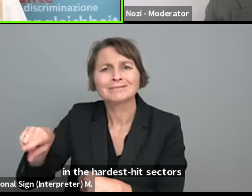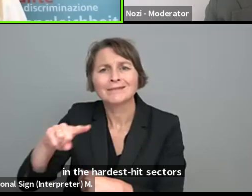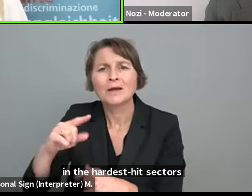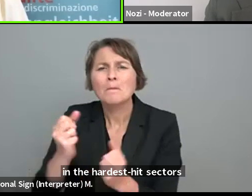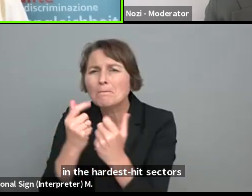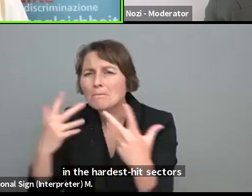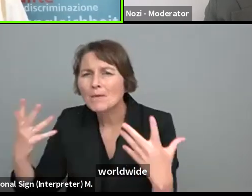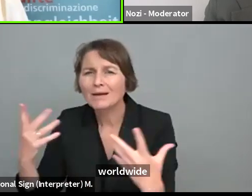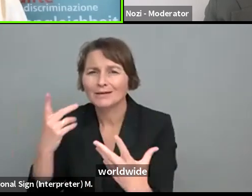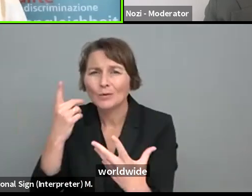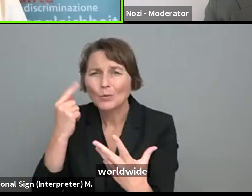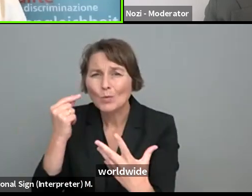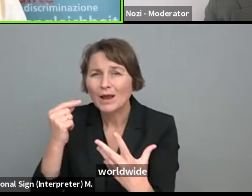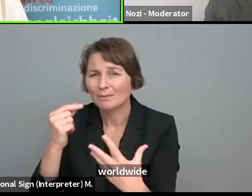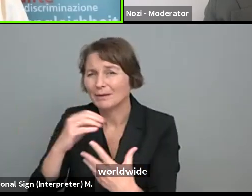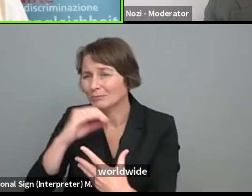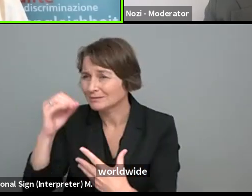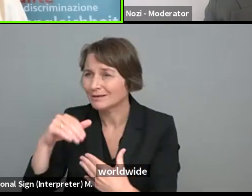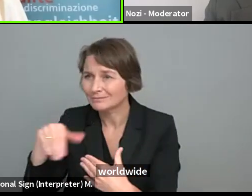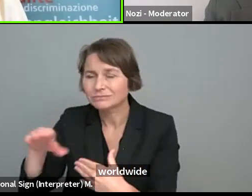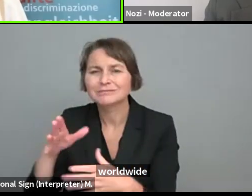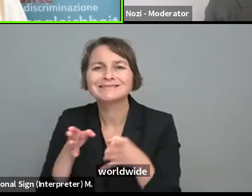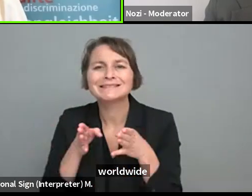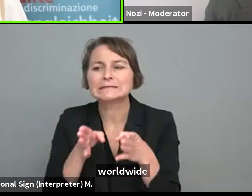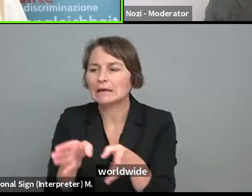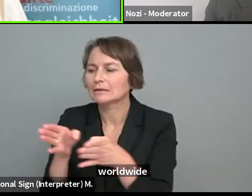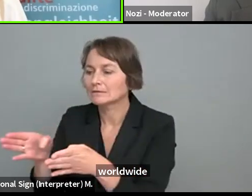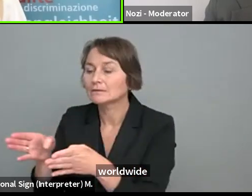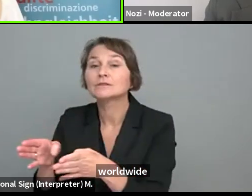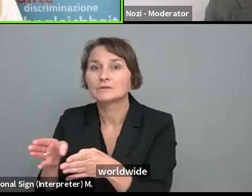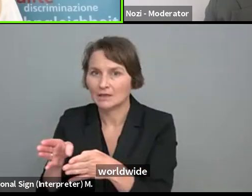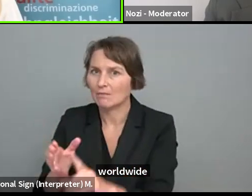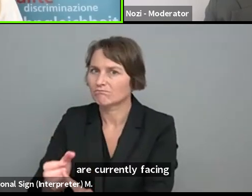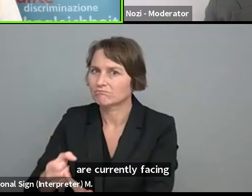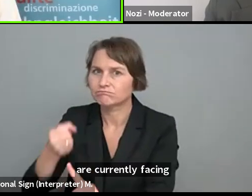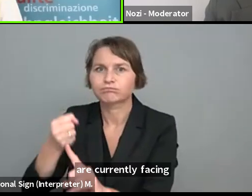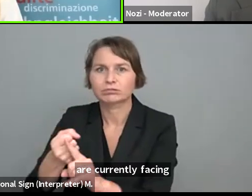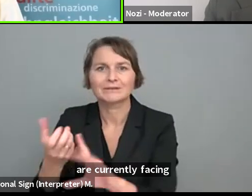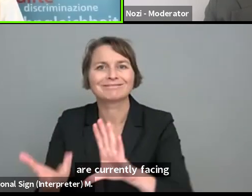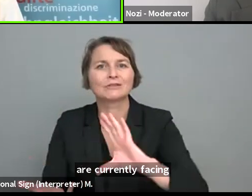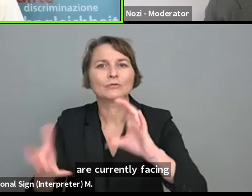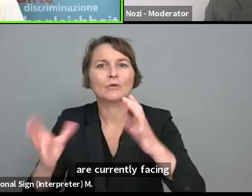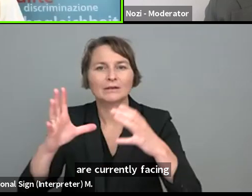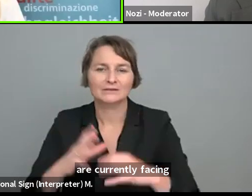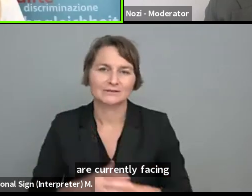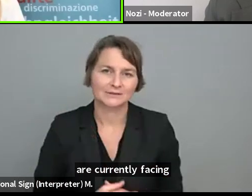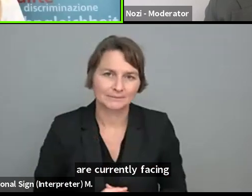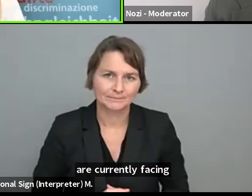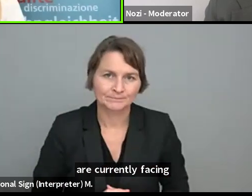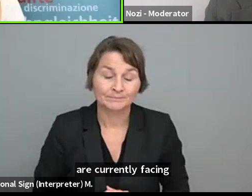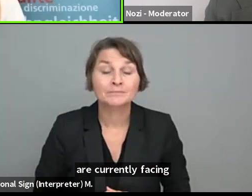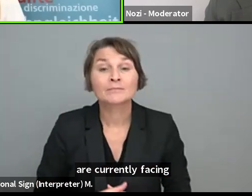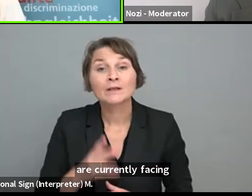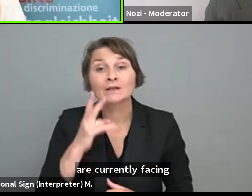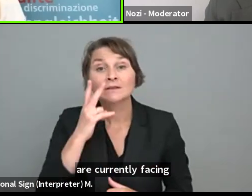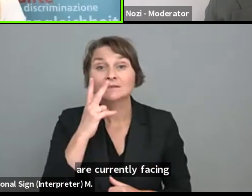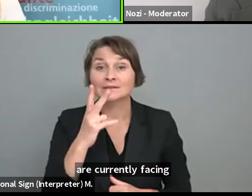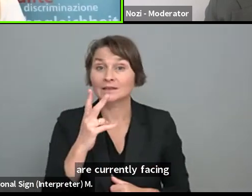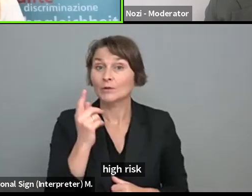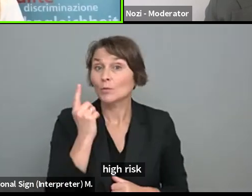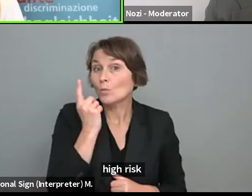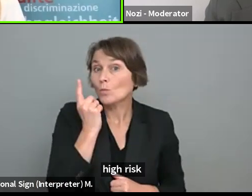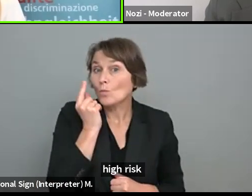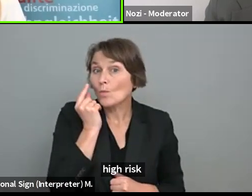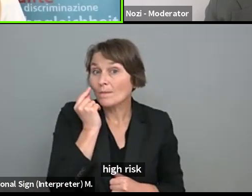working in sectors severely affected by the crisis. The vulnerability of many women in the informal